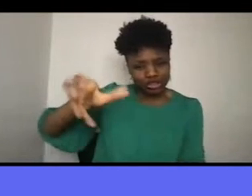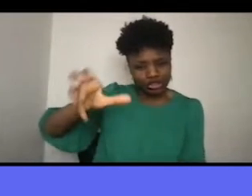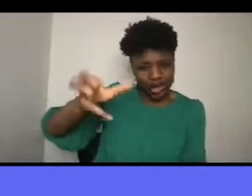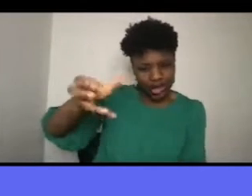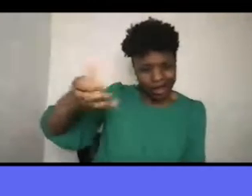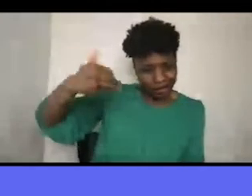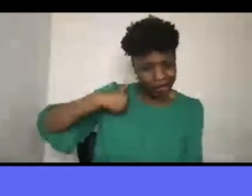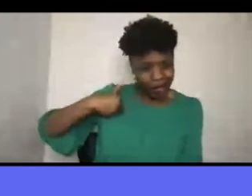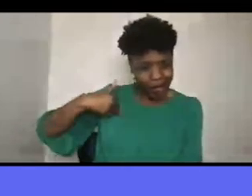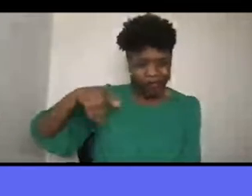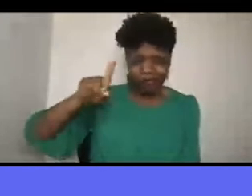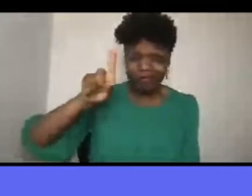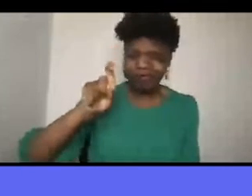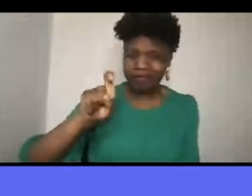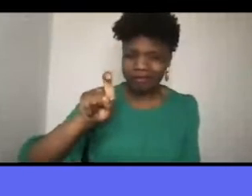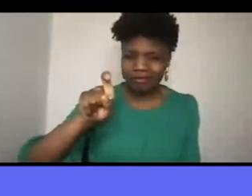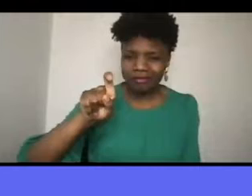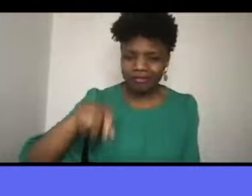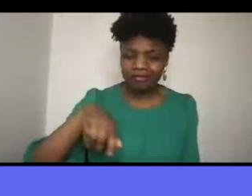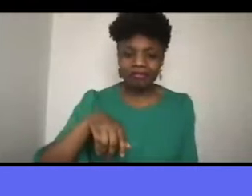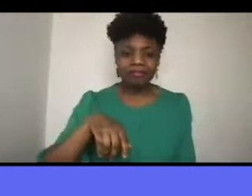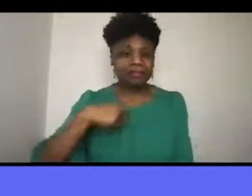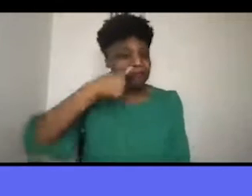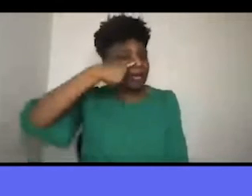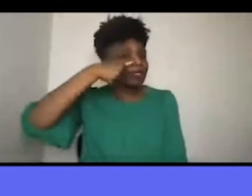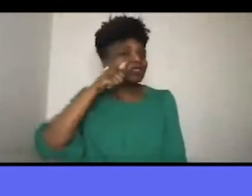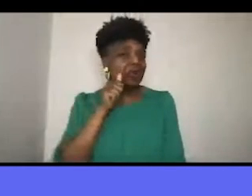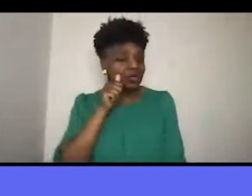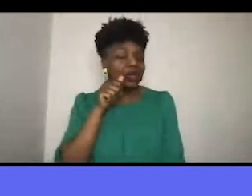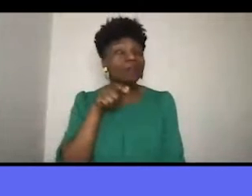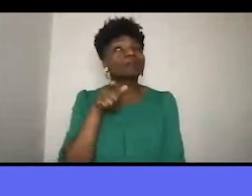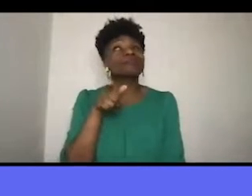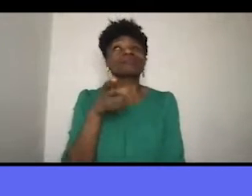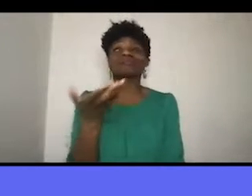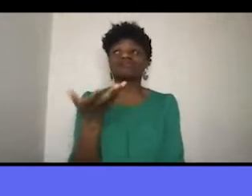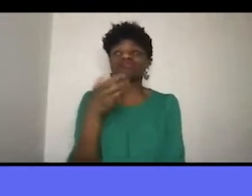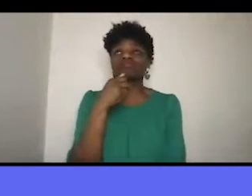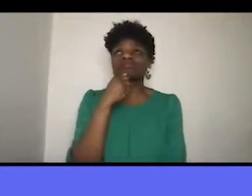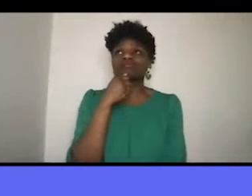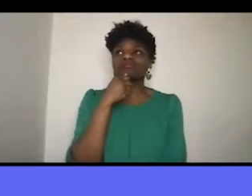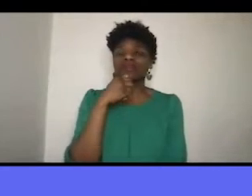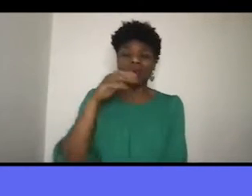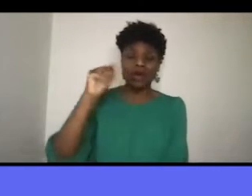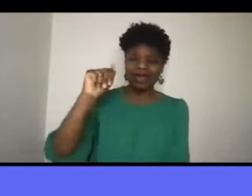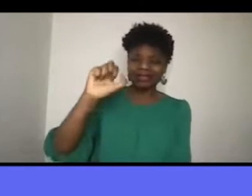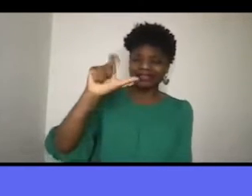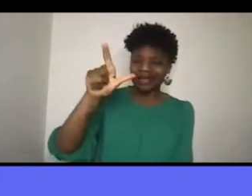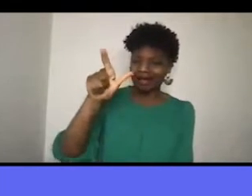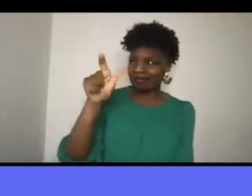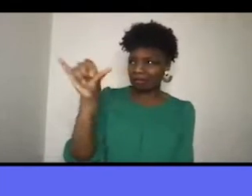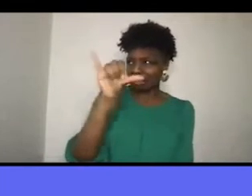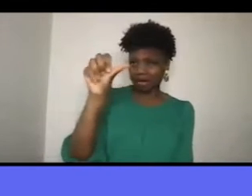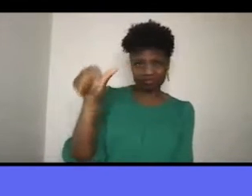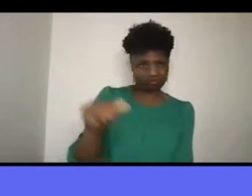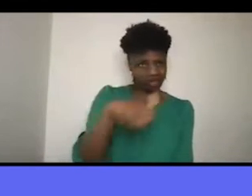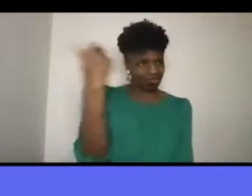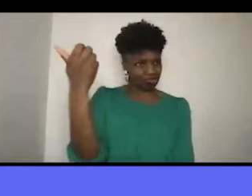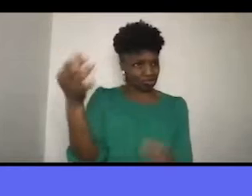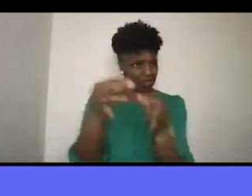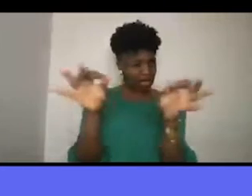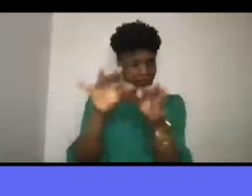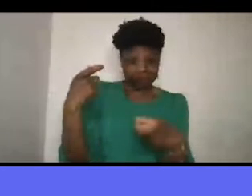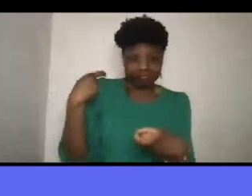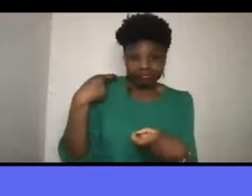Or I guess I would liken it to any language, Spanish or French. It's better if you get